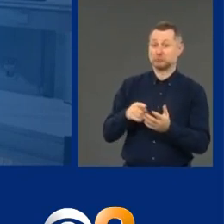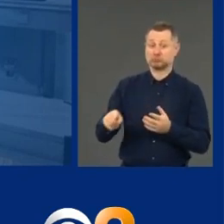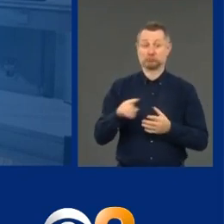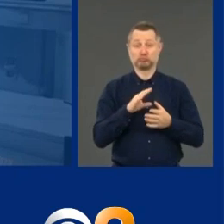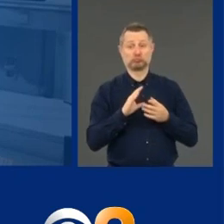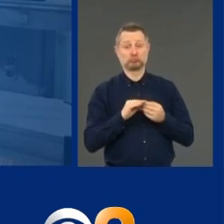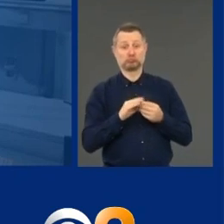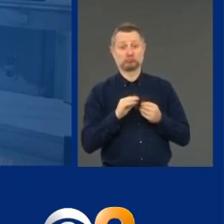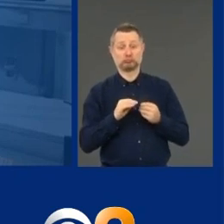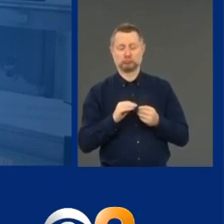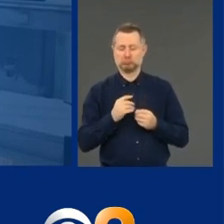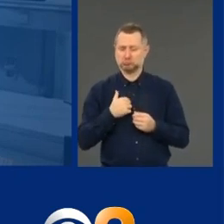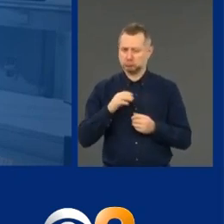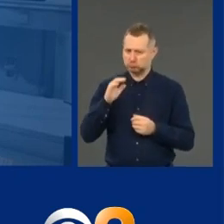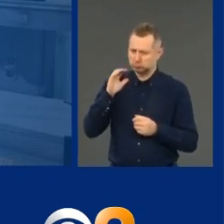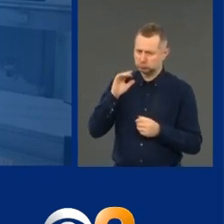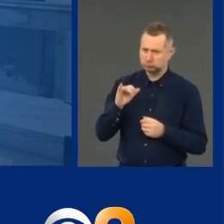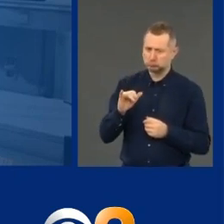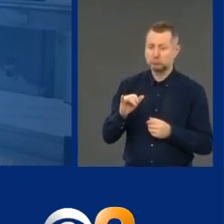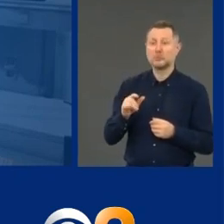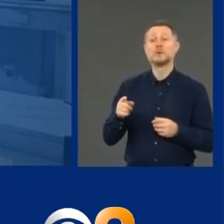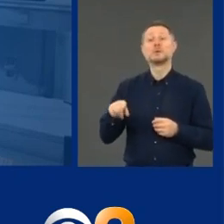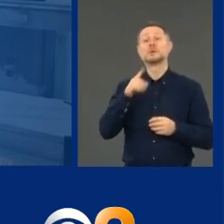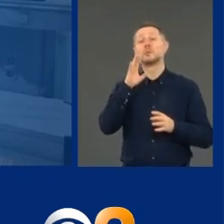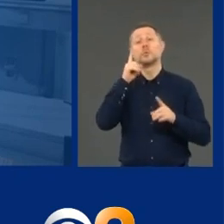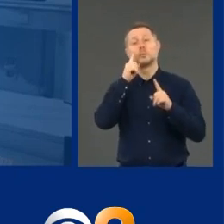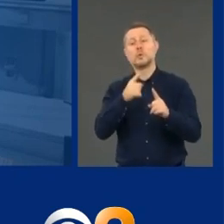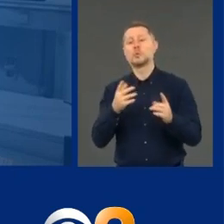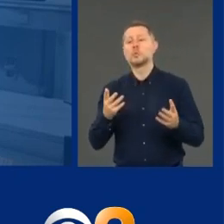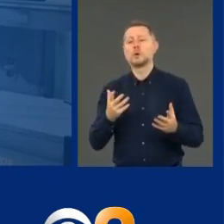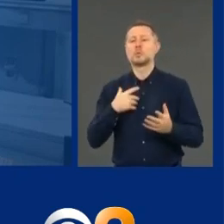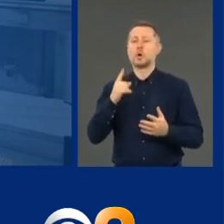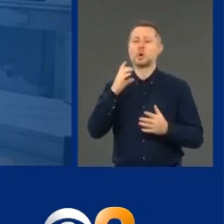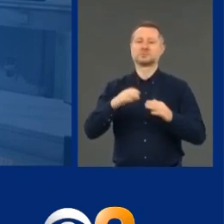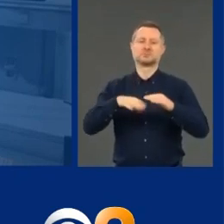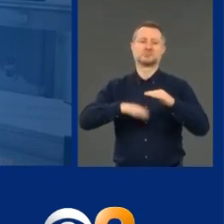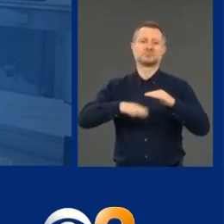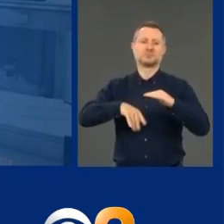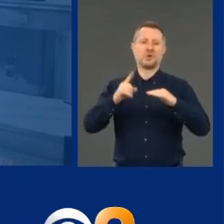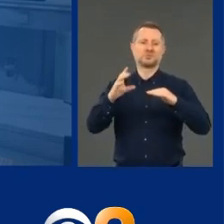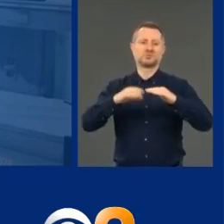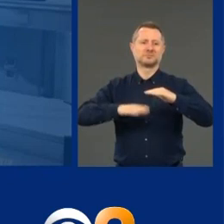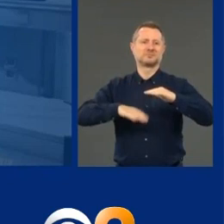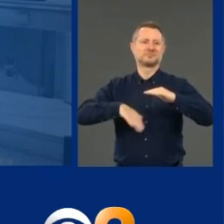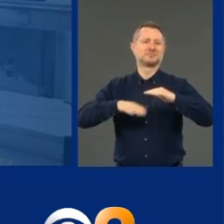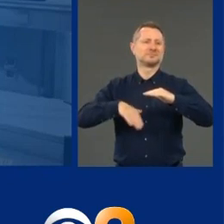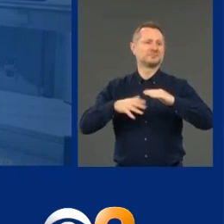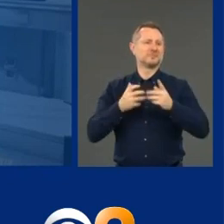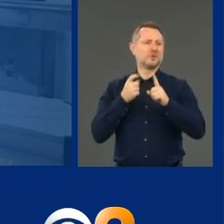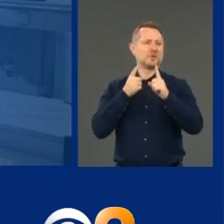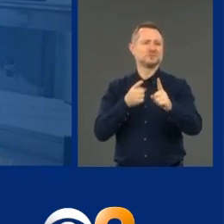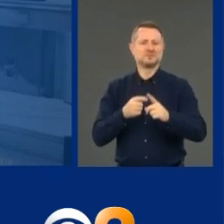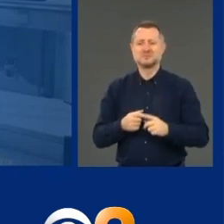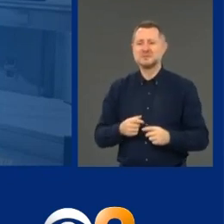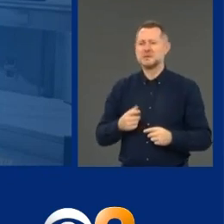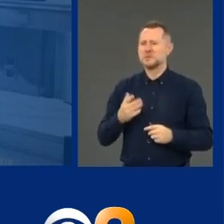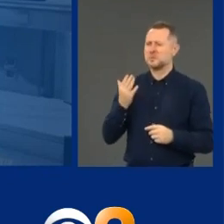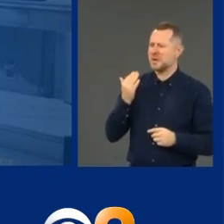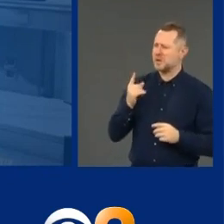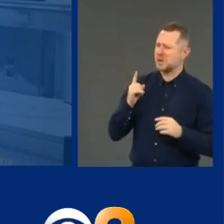health commissioner, he said, if I were you, I would look for 100. You want to be below 100. And I said, why 100? He